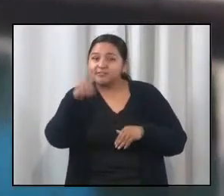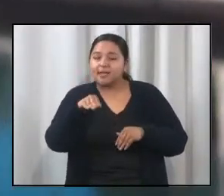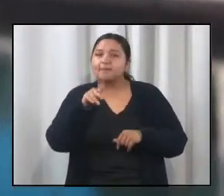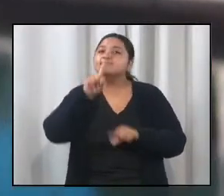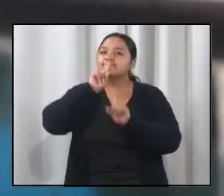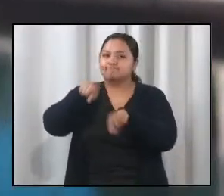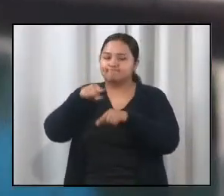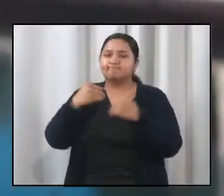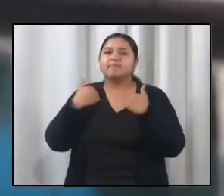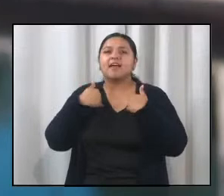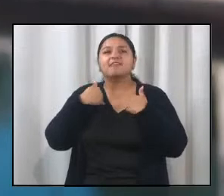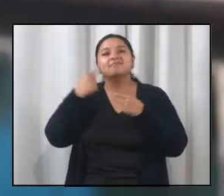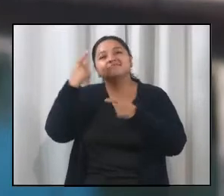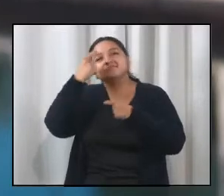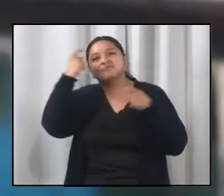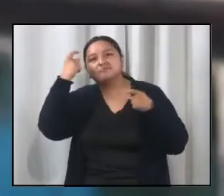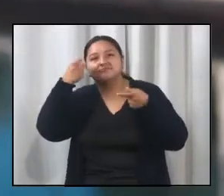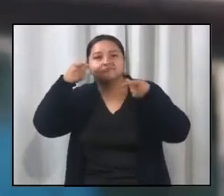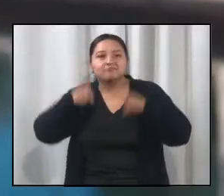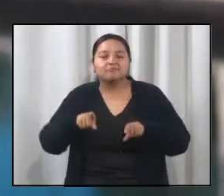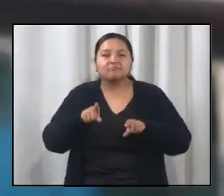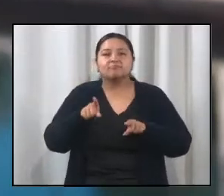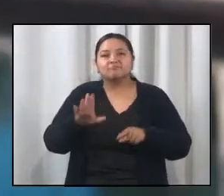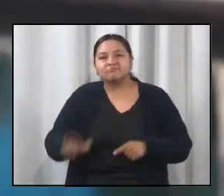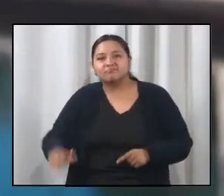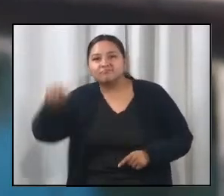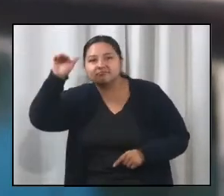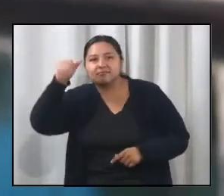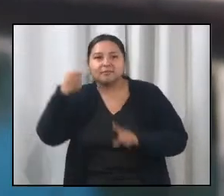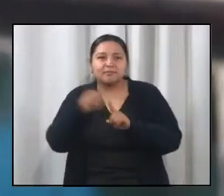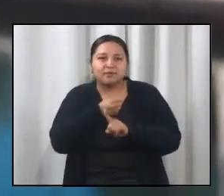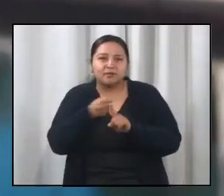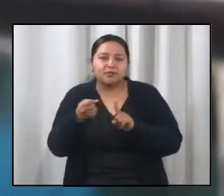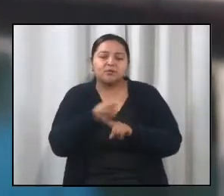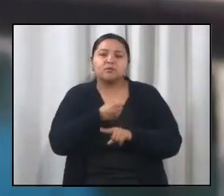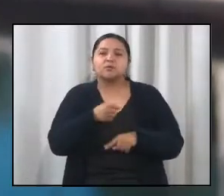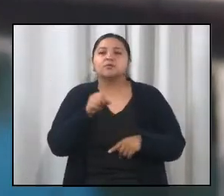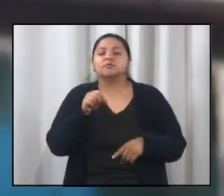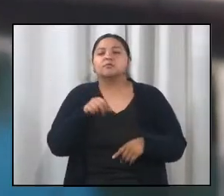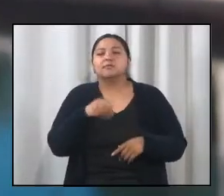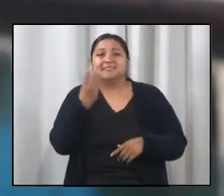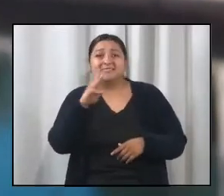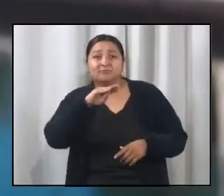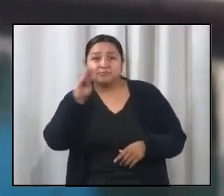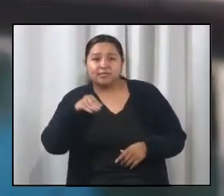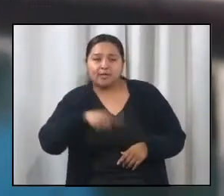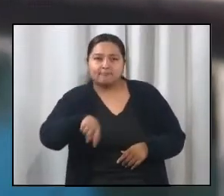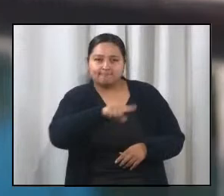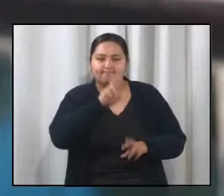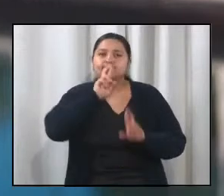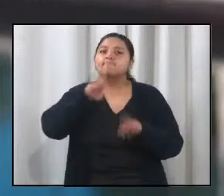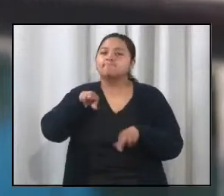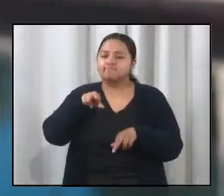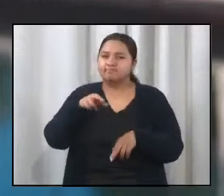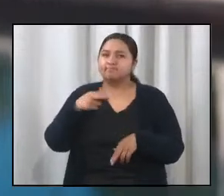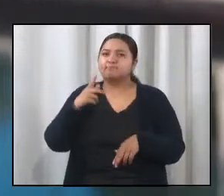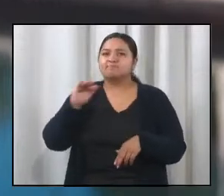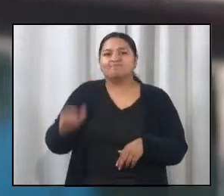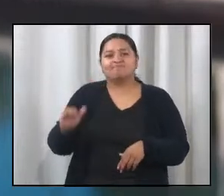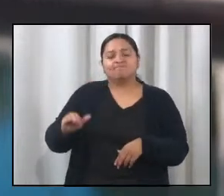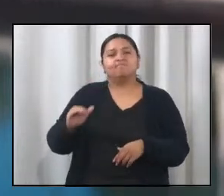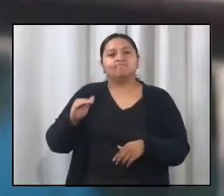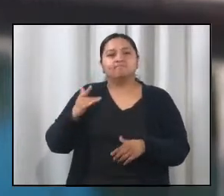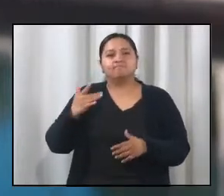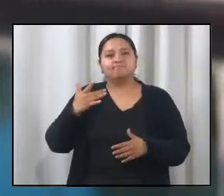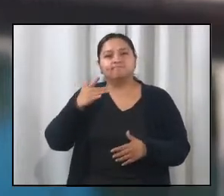having experienced child abuse. More than 16% reported being neglected as a child. And in addition